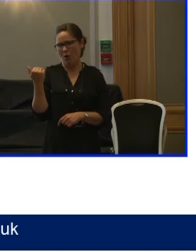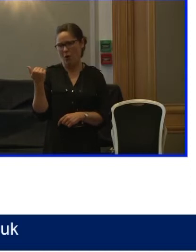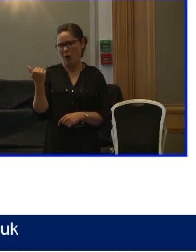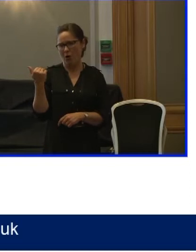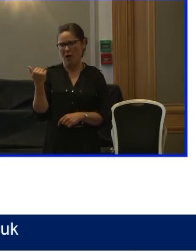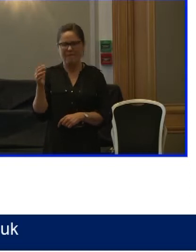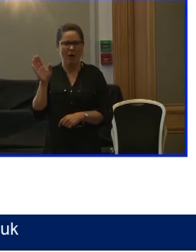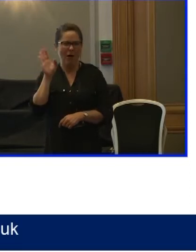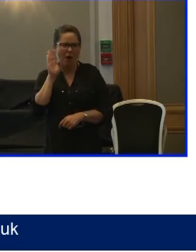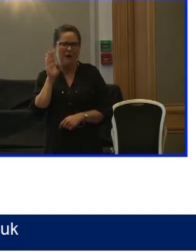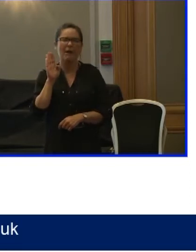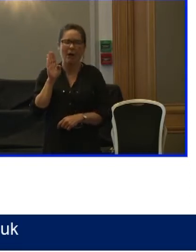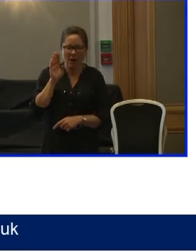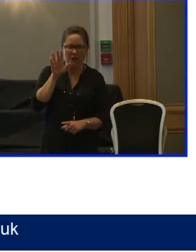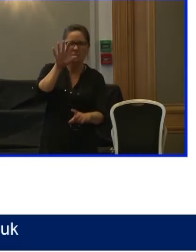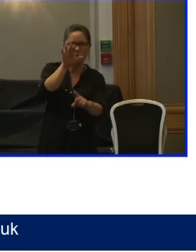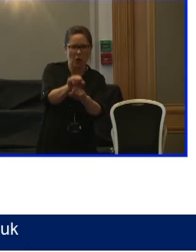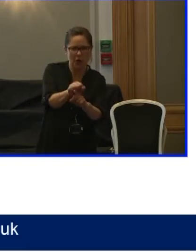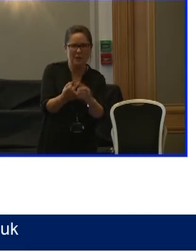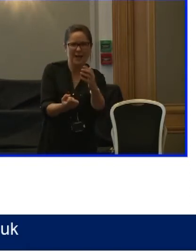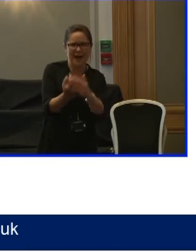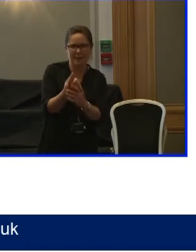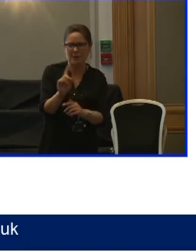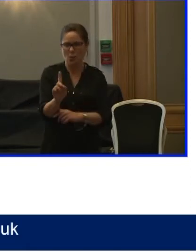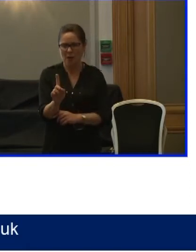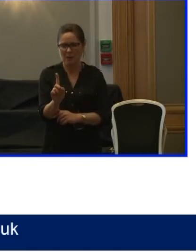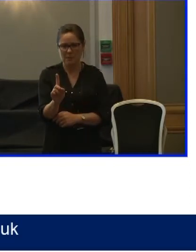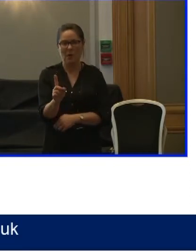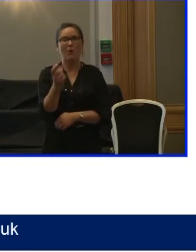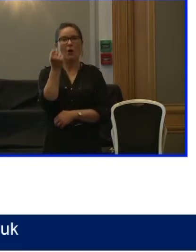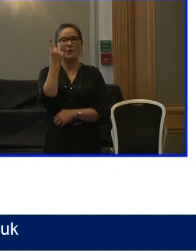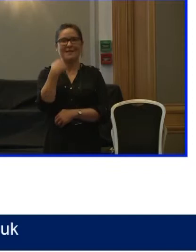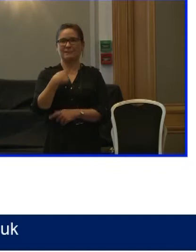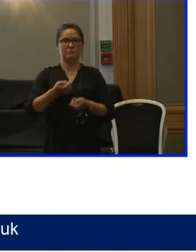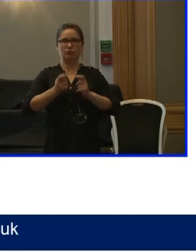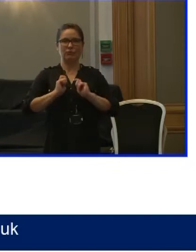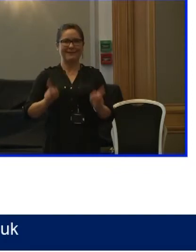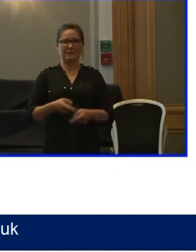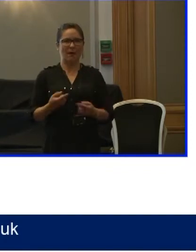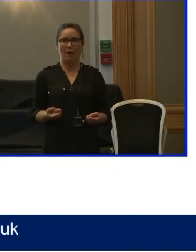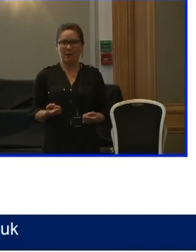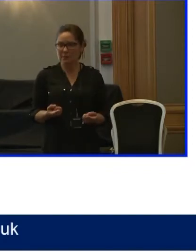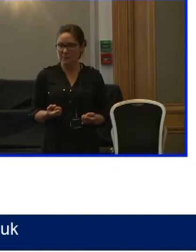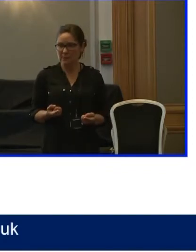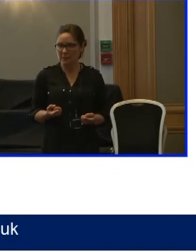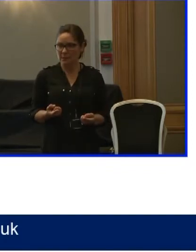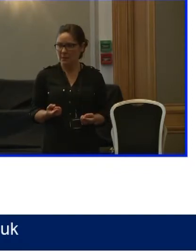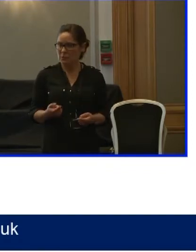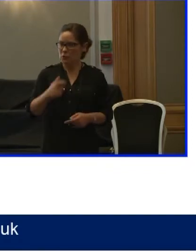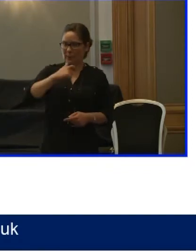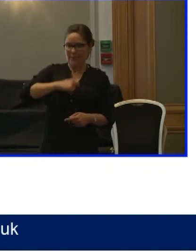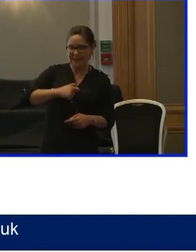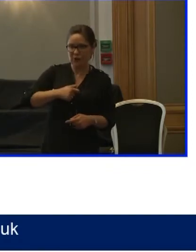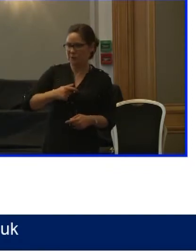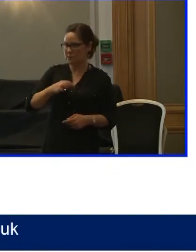of diagnosis and the challenges around having an untreatable condition and how difficult that is not only for the patient, but also